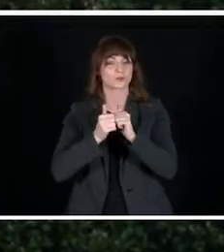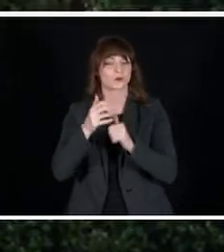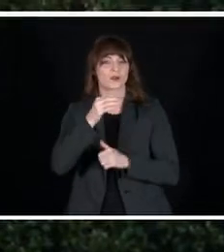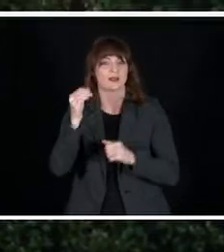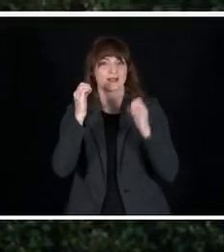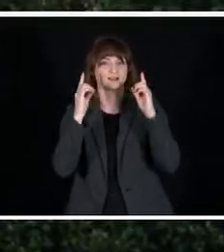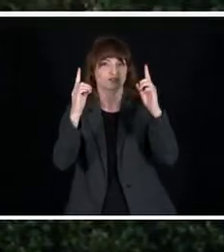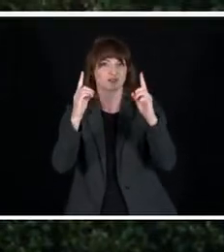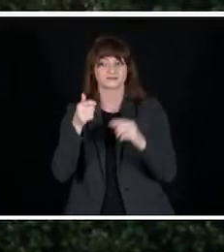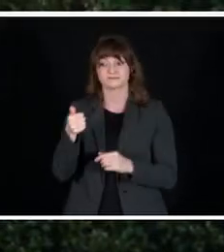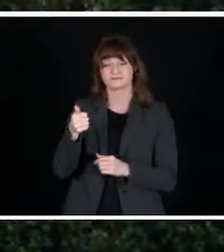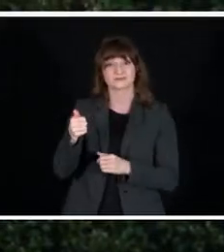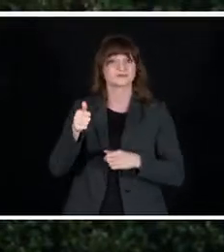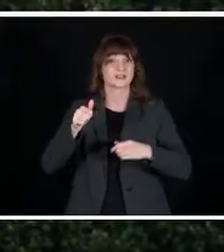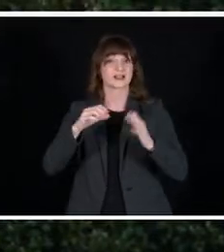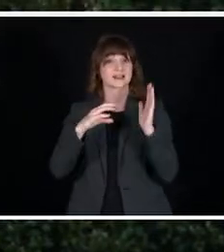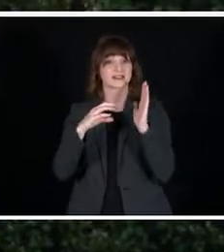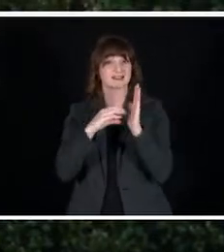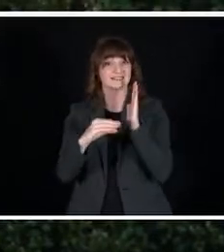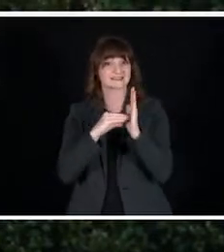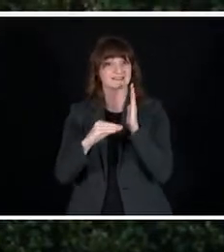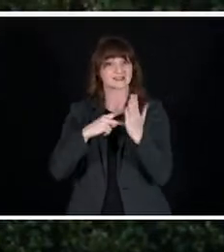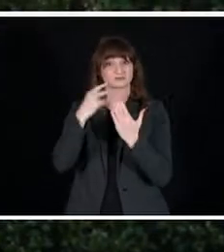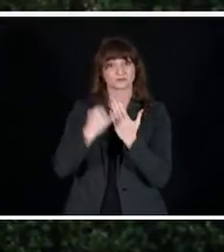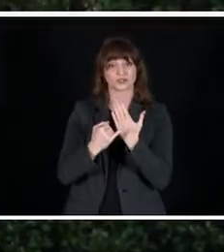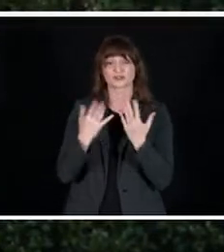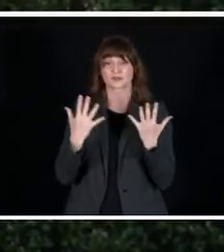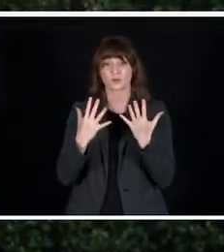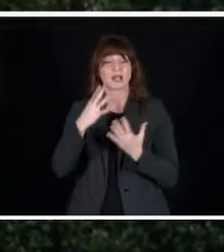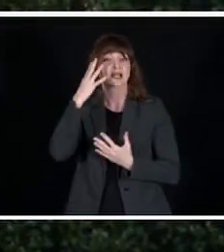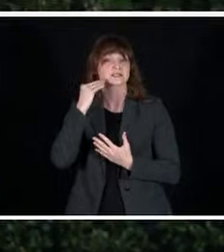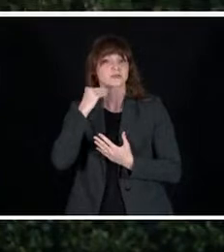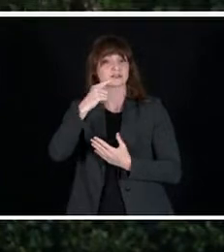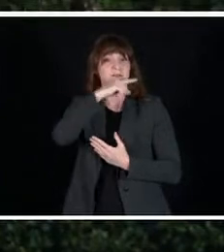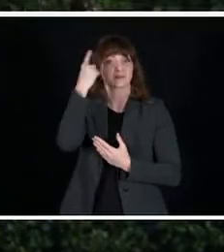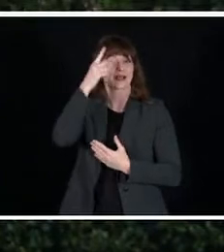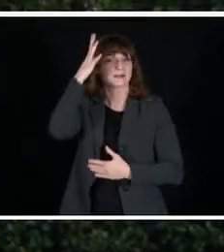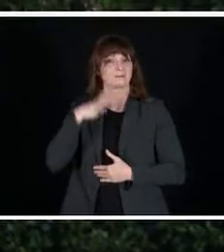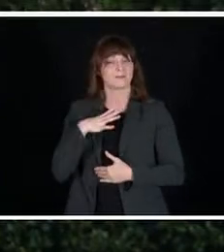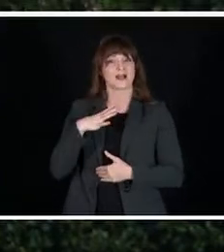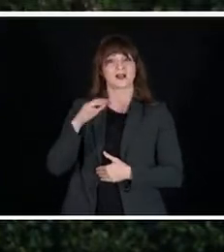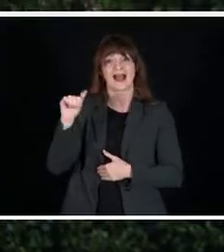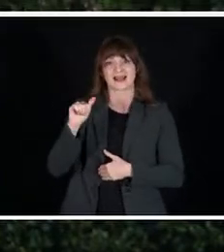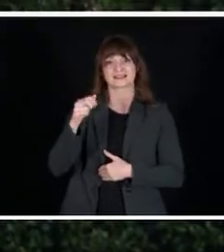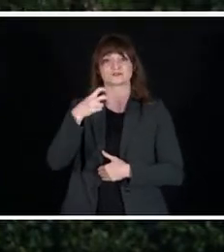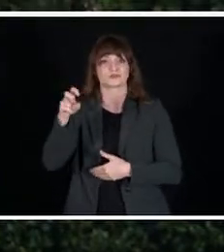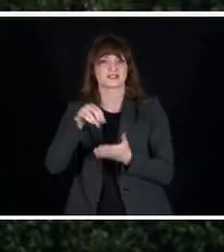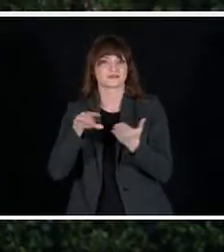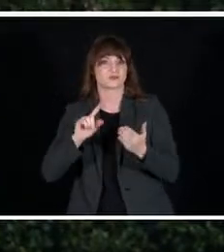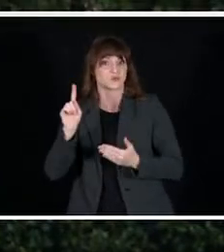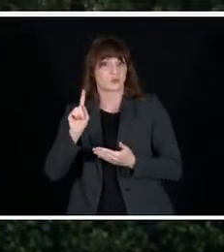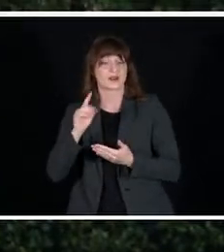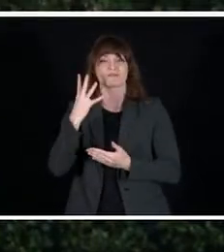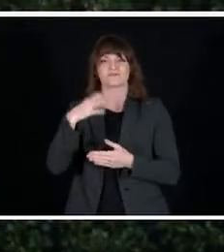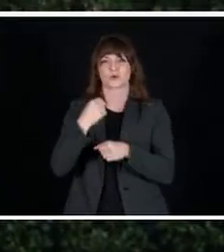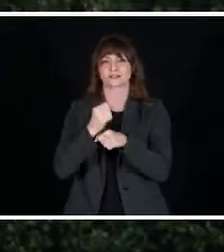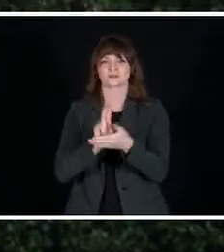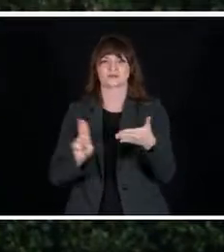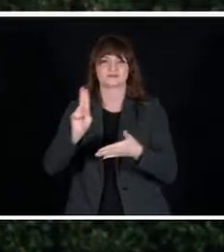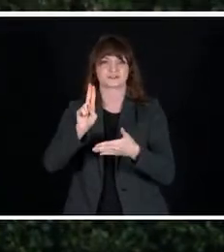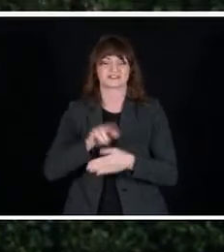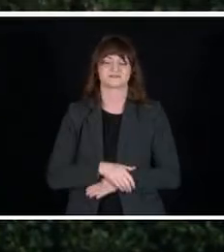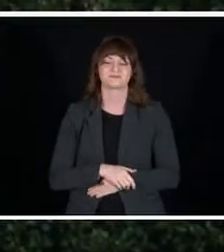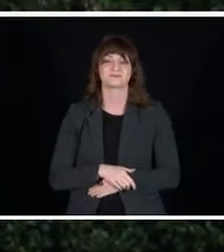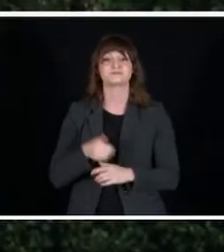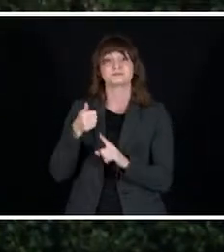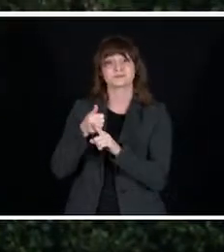and completed his thesis project on the experience of Black male transfer student athletes at the four-year universities. He also